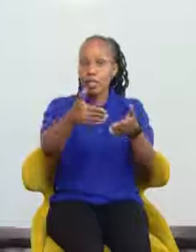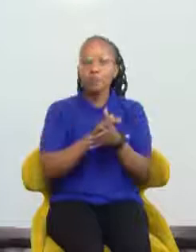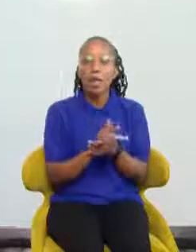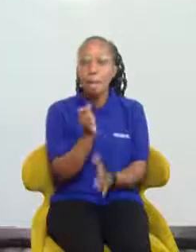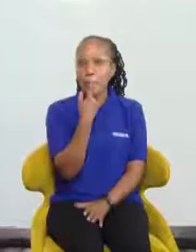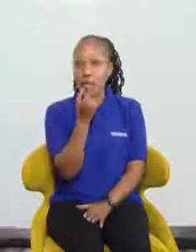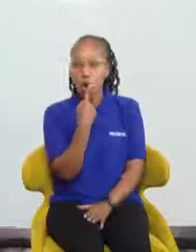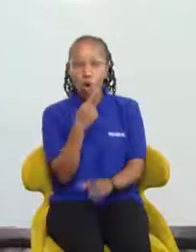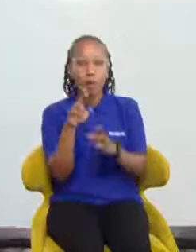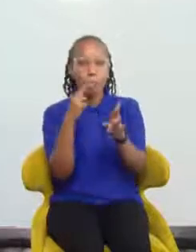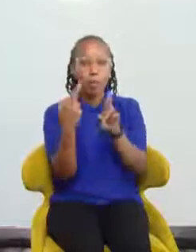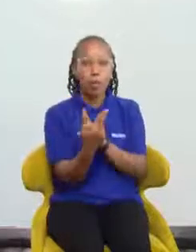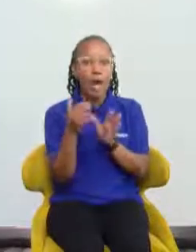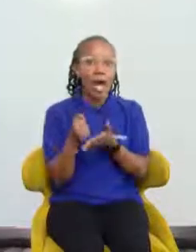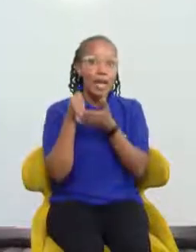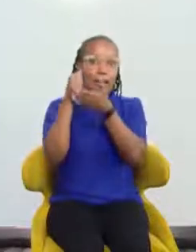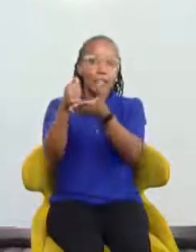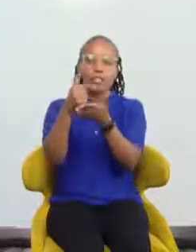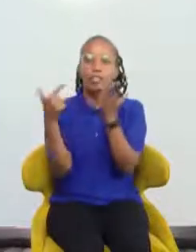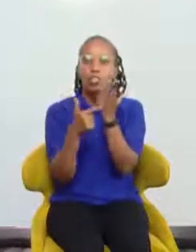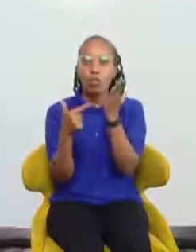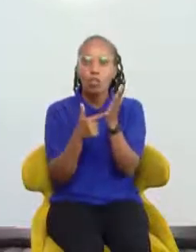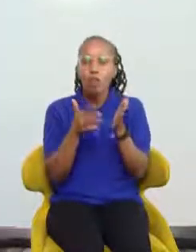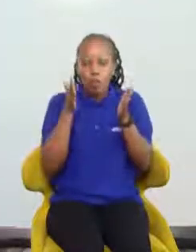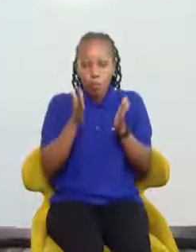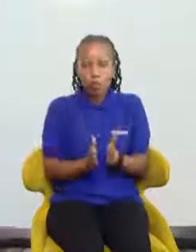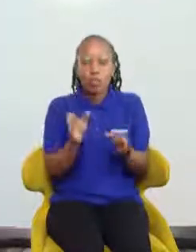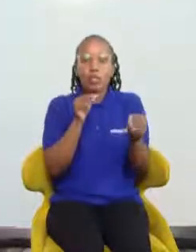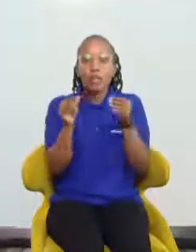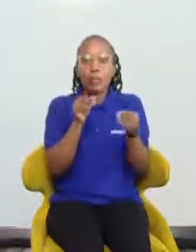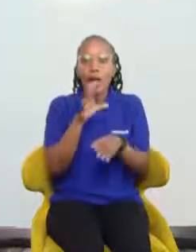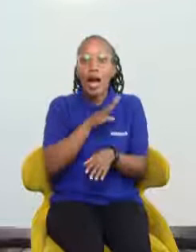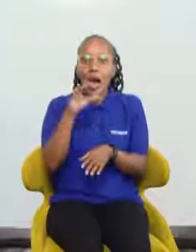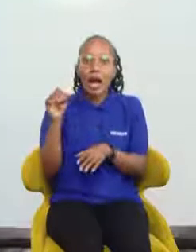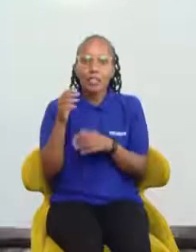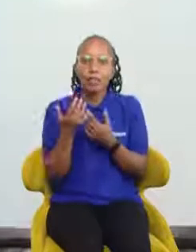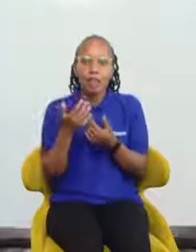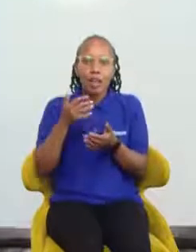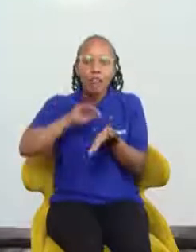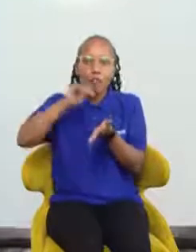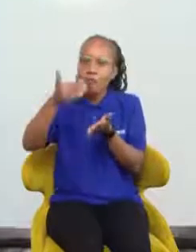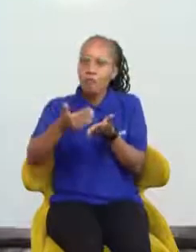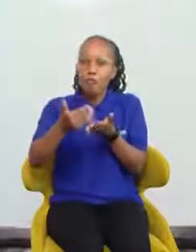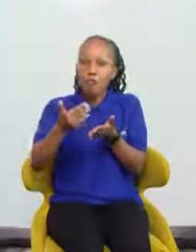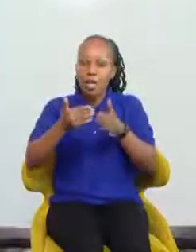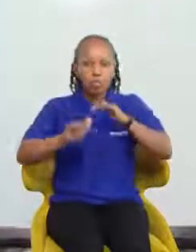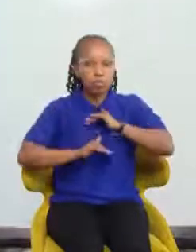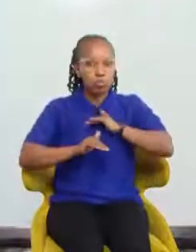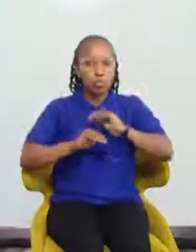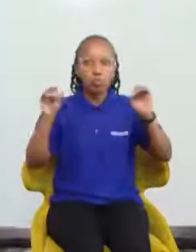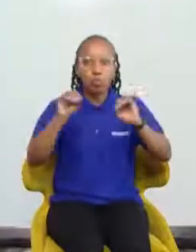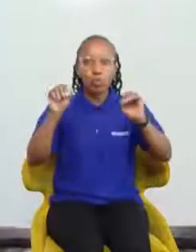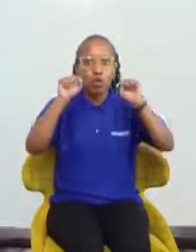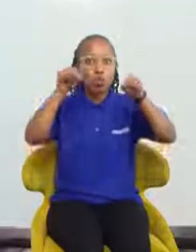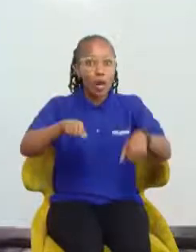medical rehabilitation and assistive technologies to persons with disabilities, and it is heavily underfunded. So you can imagine that